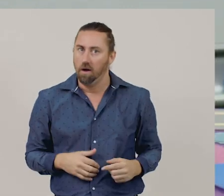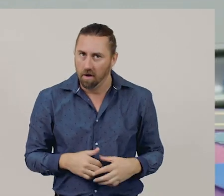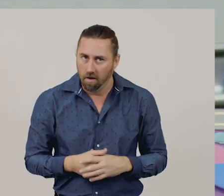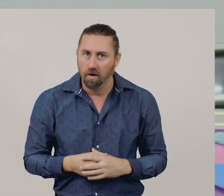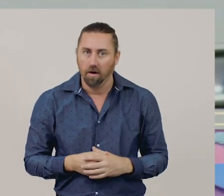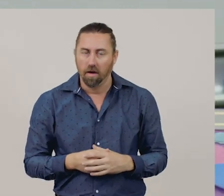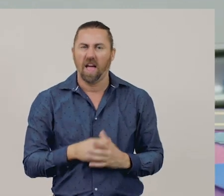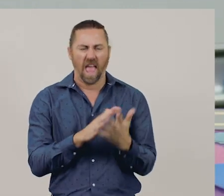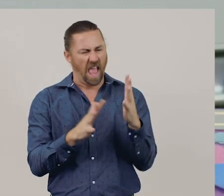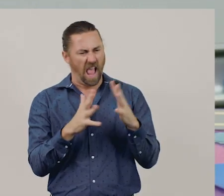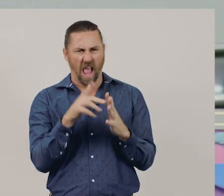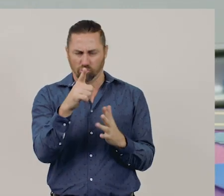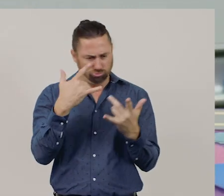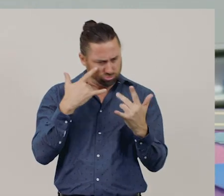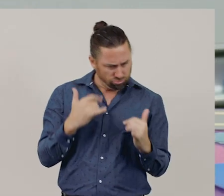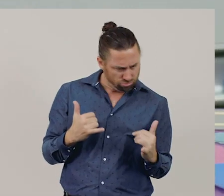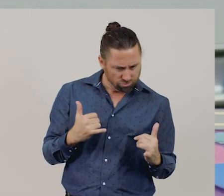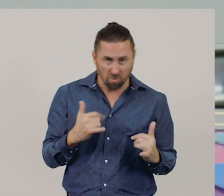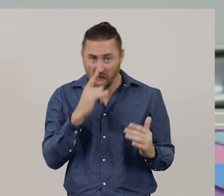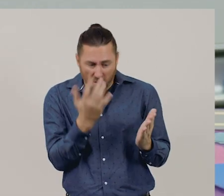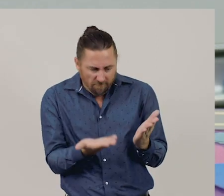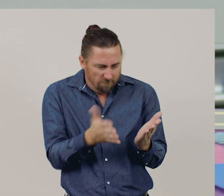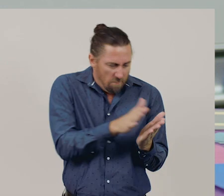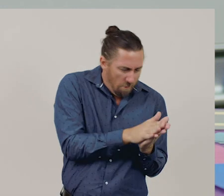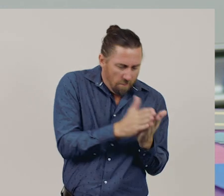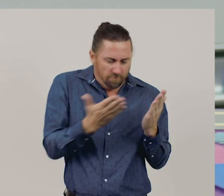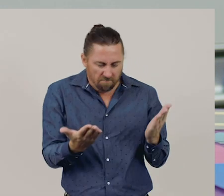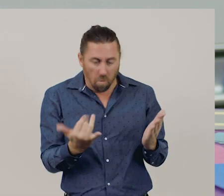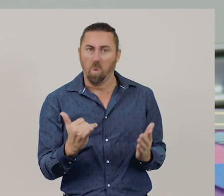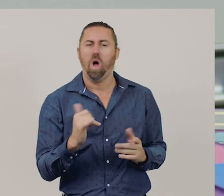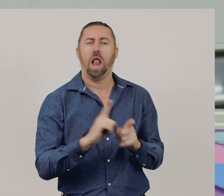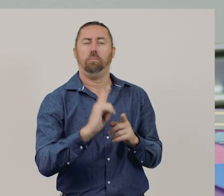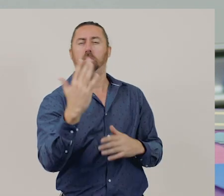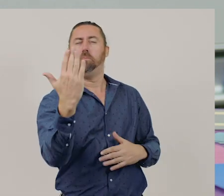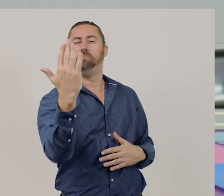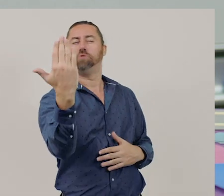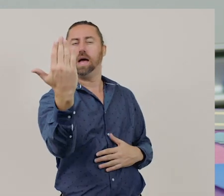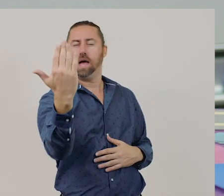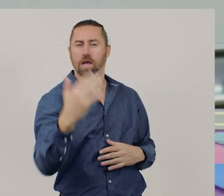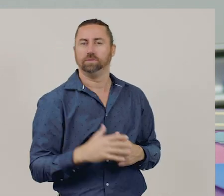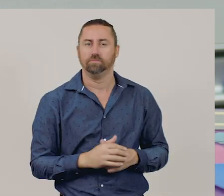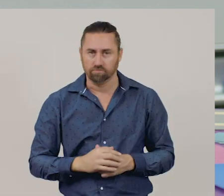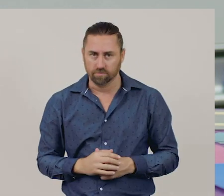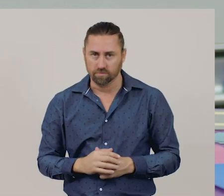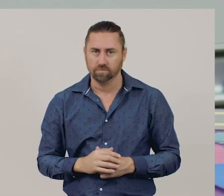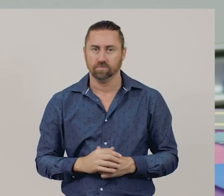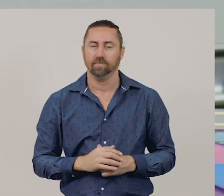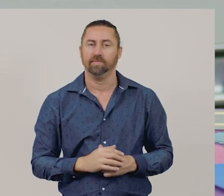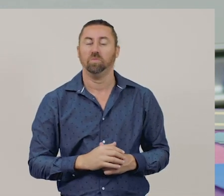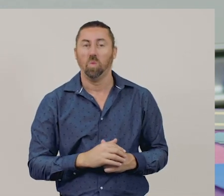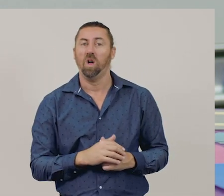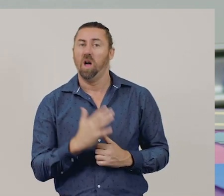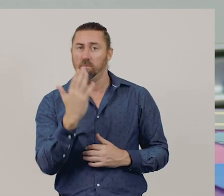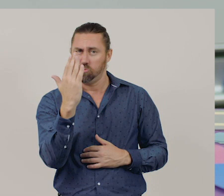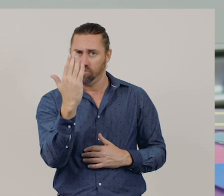by folding or using a mirror. To do this, we need to place a mirror along the middle of the shape or